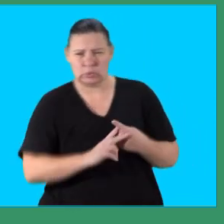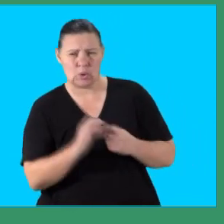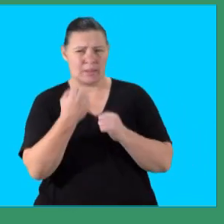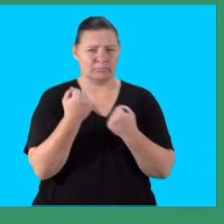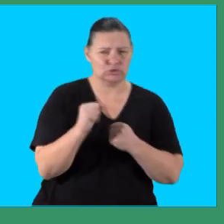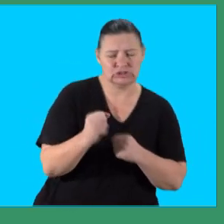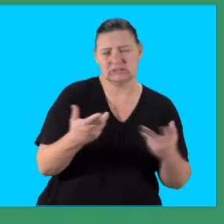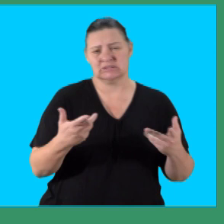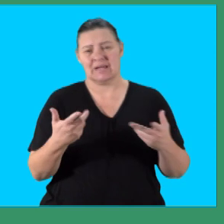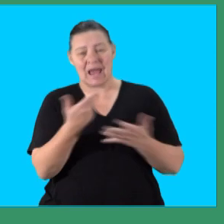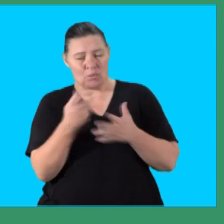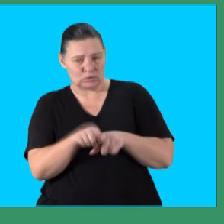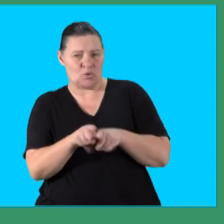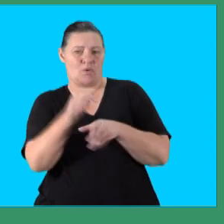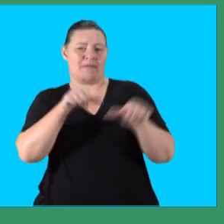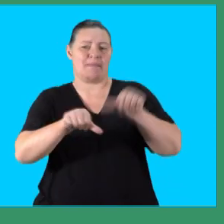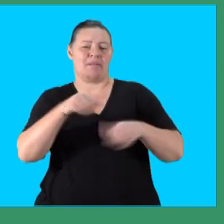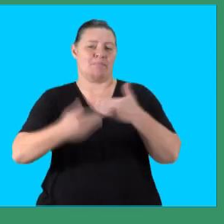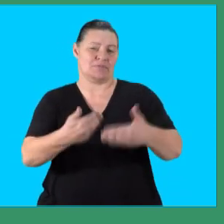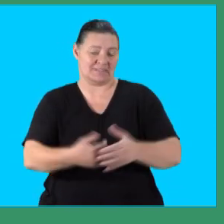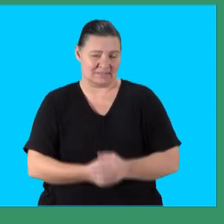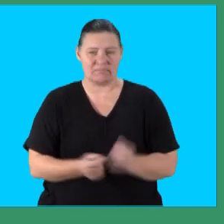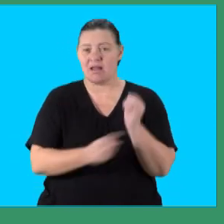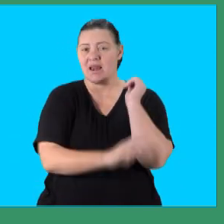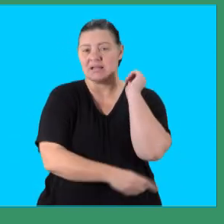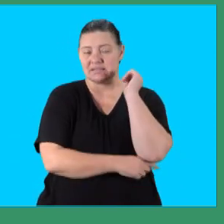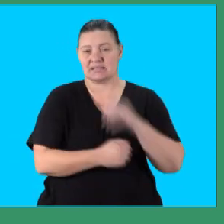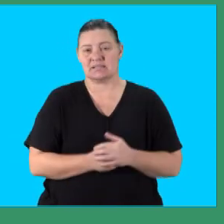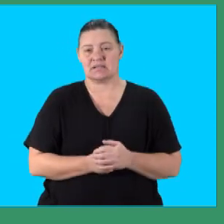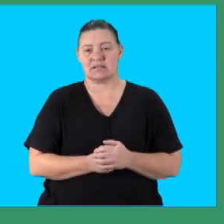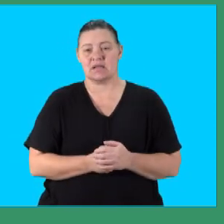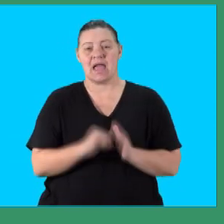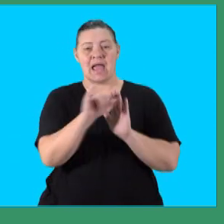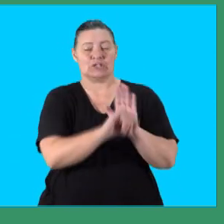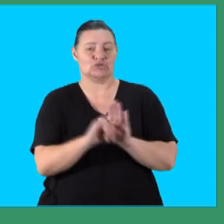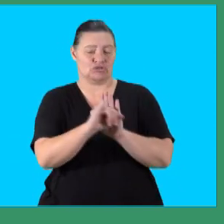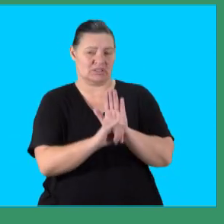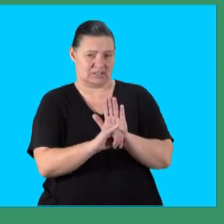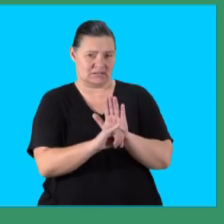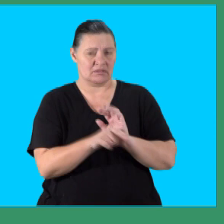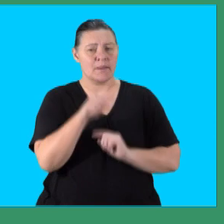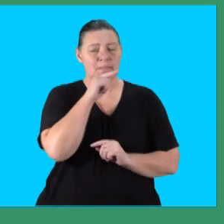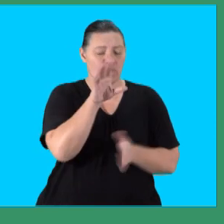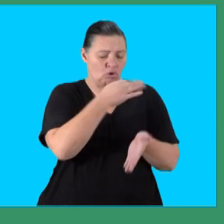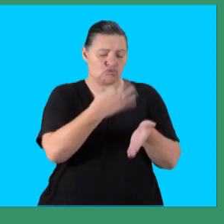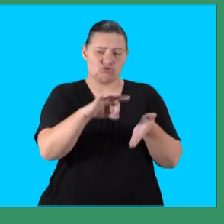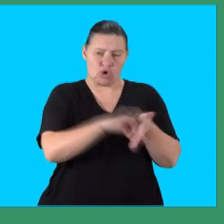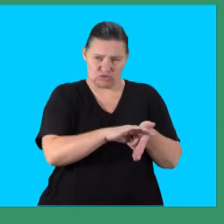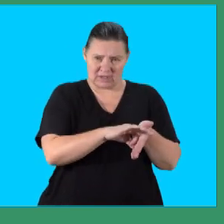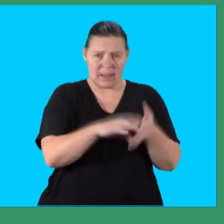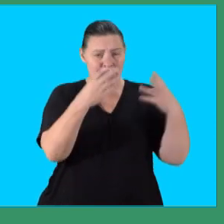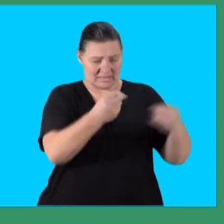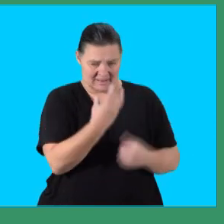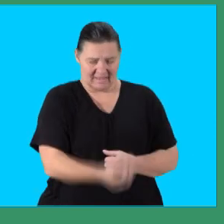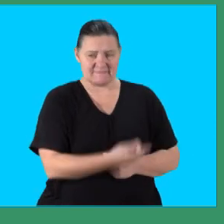machinery, and chemical processing. And lastly, we have insurance, a contract which